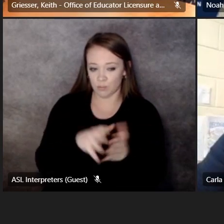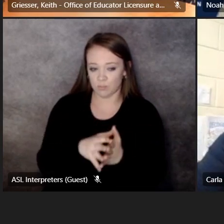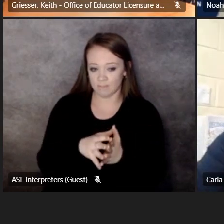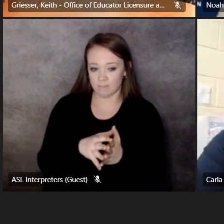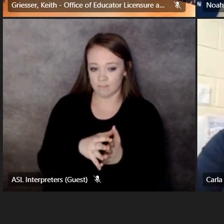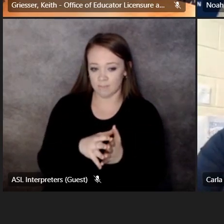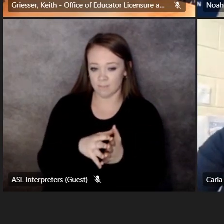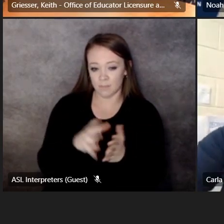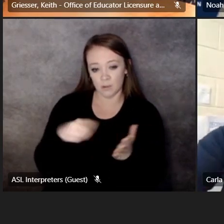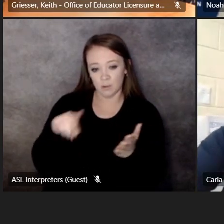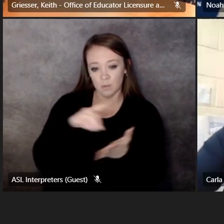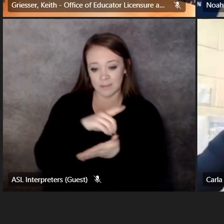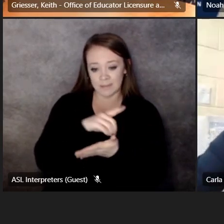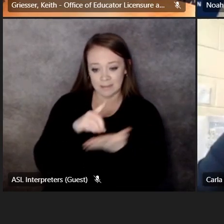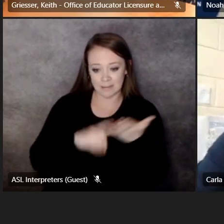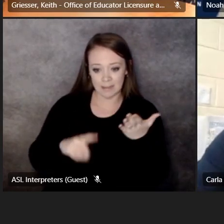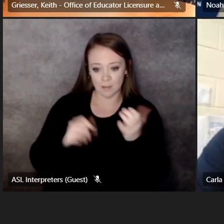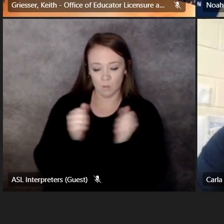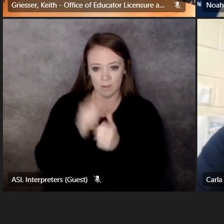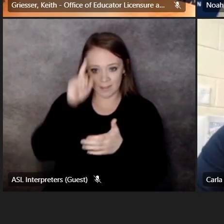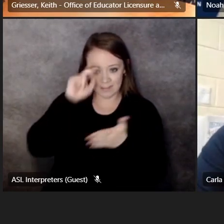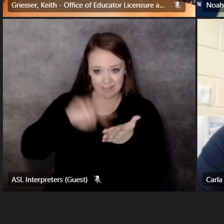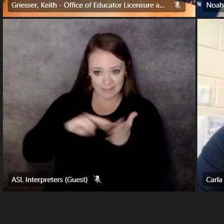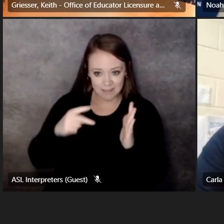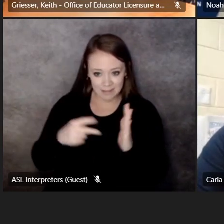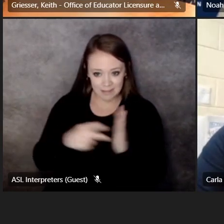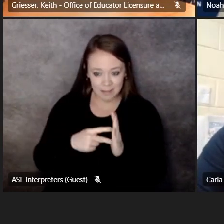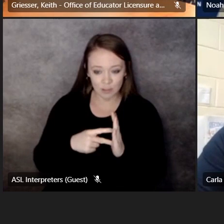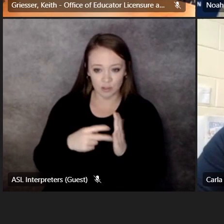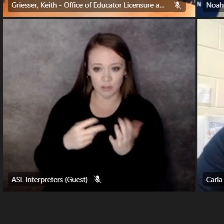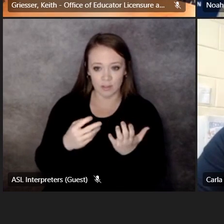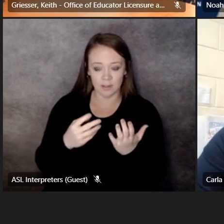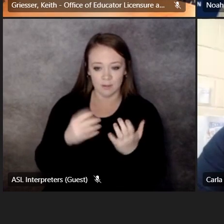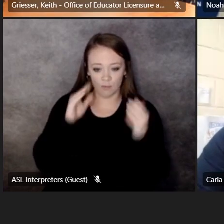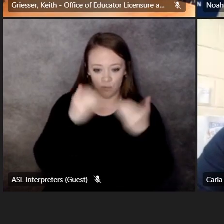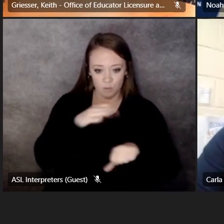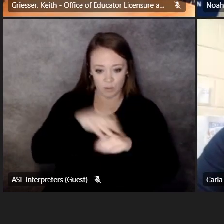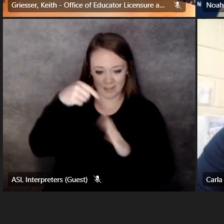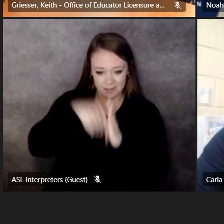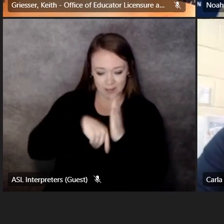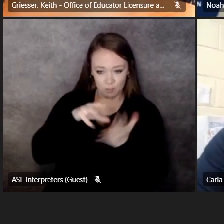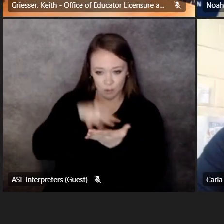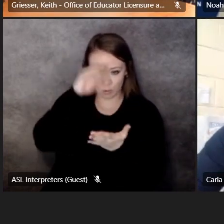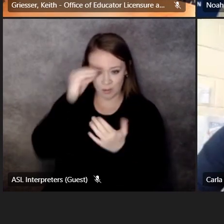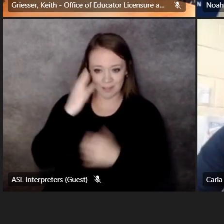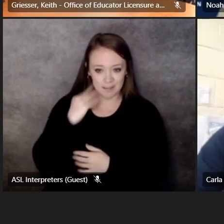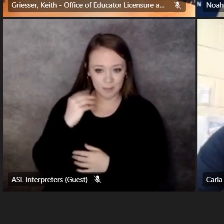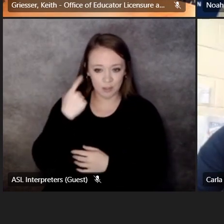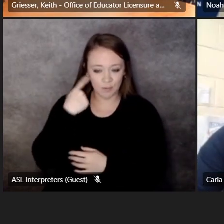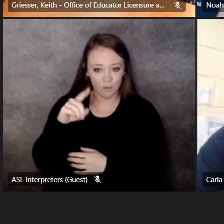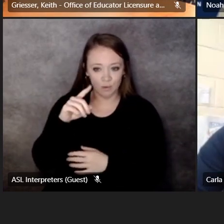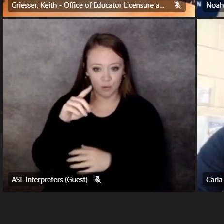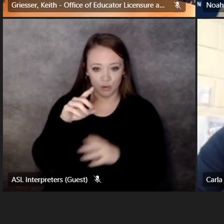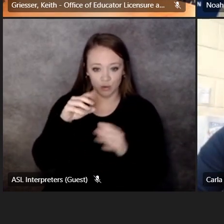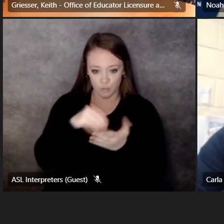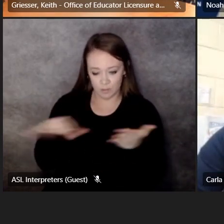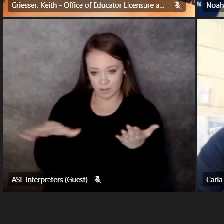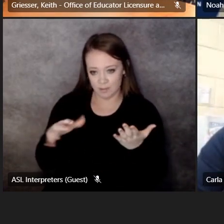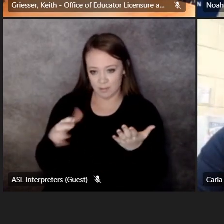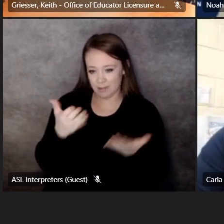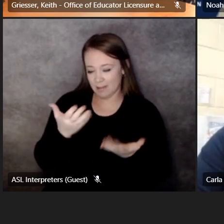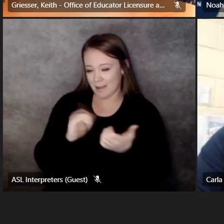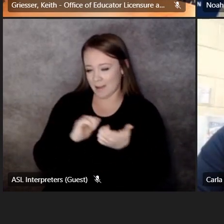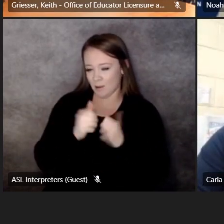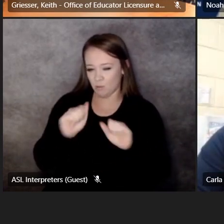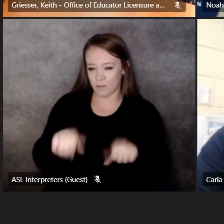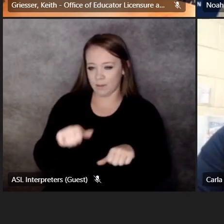designing intentionally in those efforts toward deeper learning experiences for students, and how might you do that? So something for you to